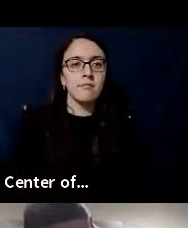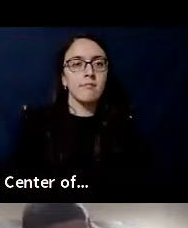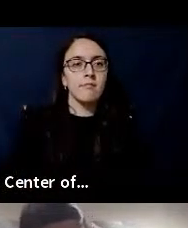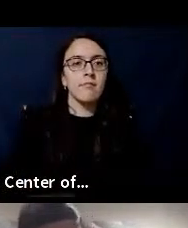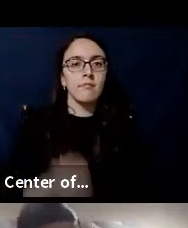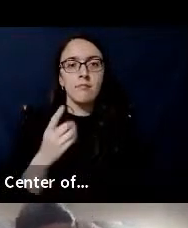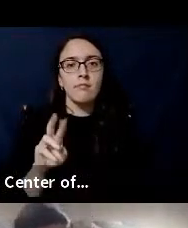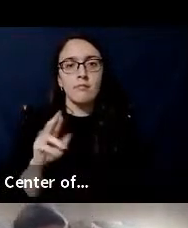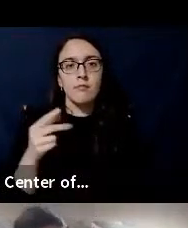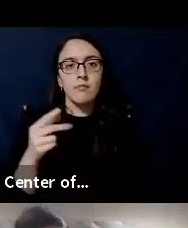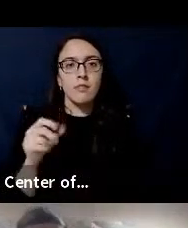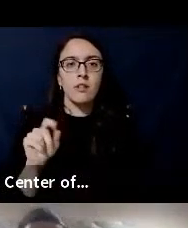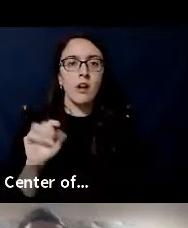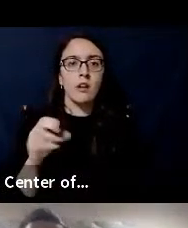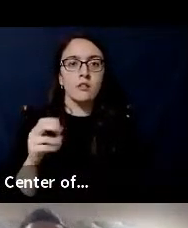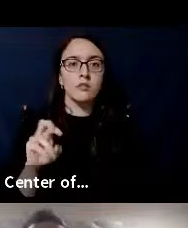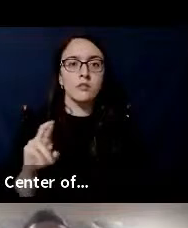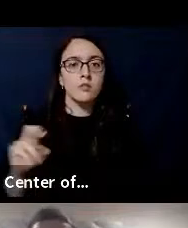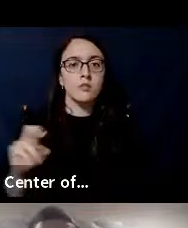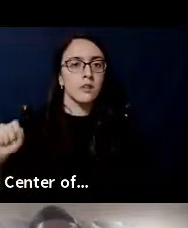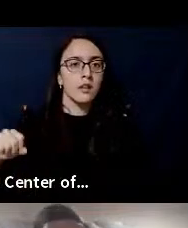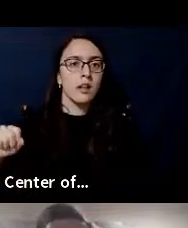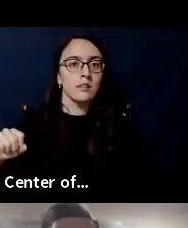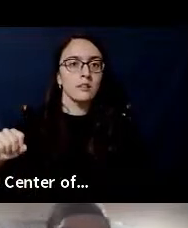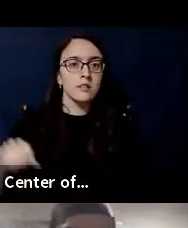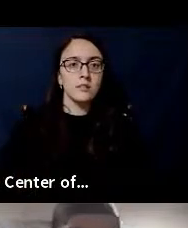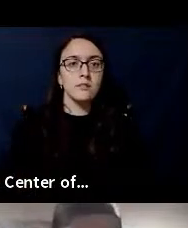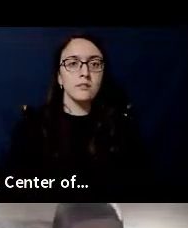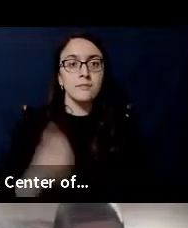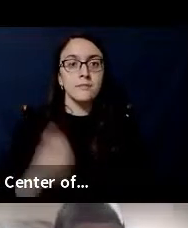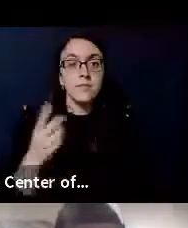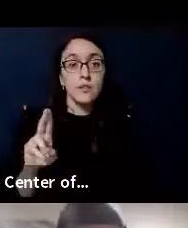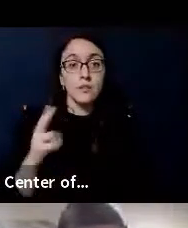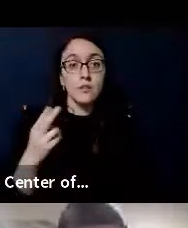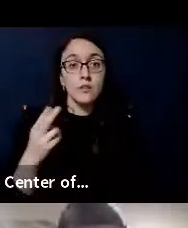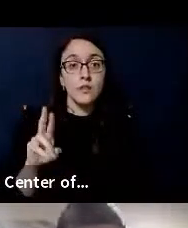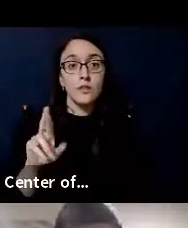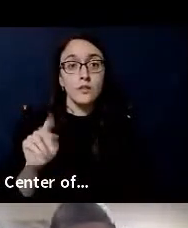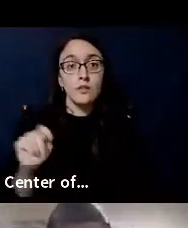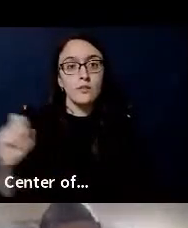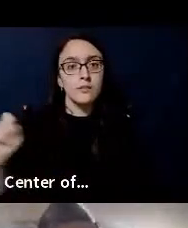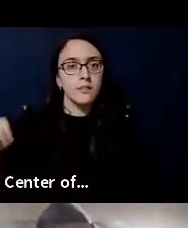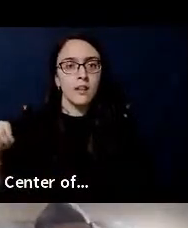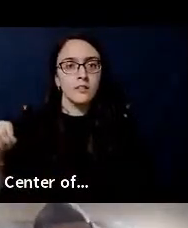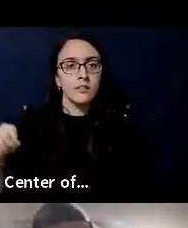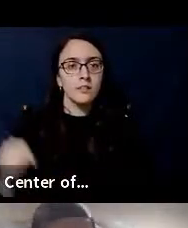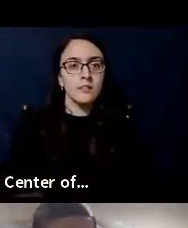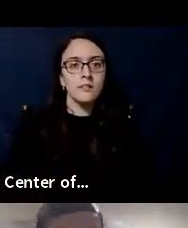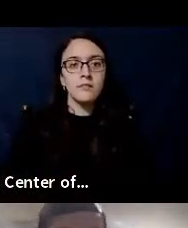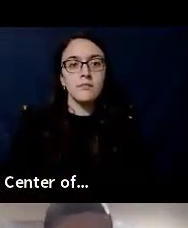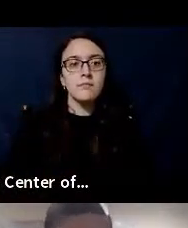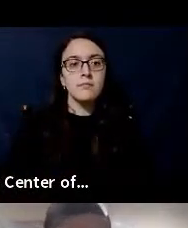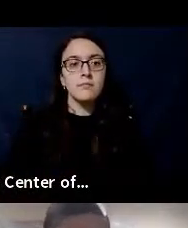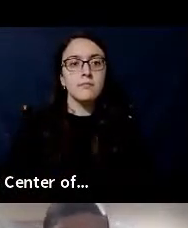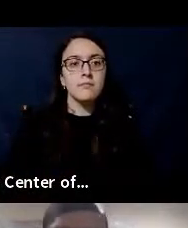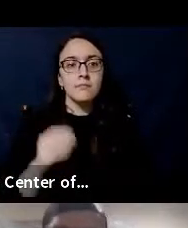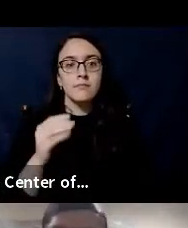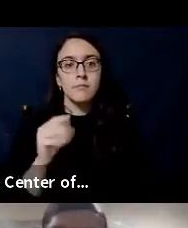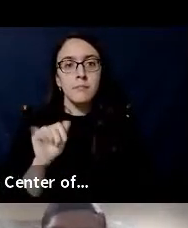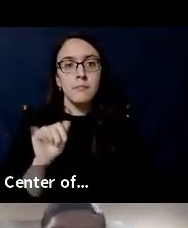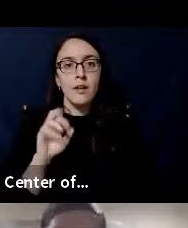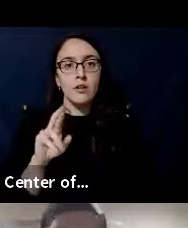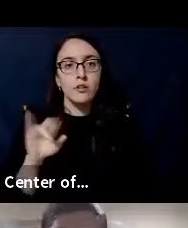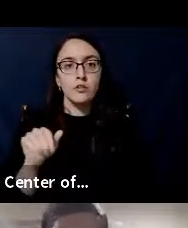Dr. Gotcher? Yes. Dr. Hurt? Yes. Mayor